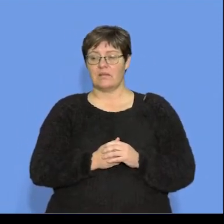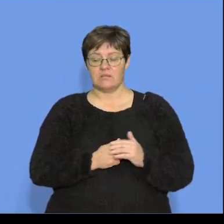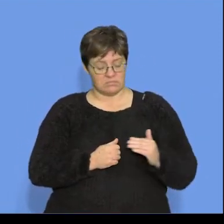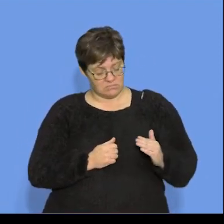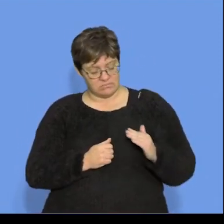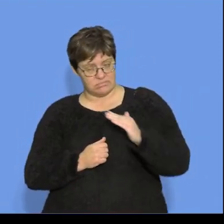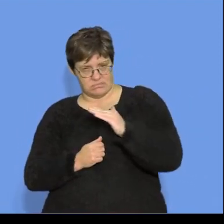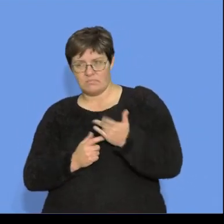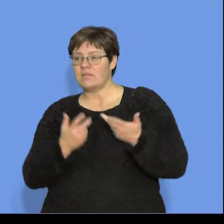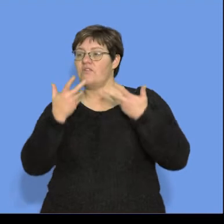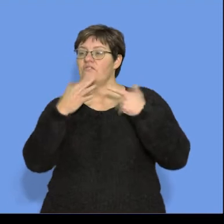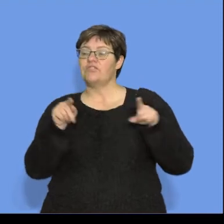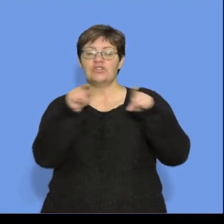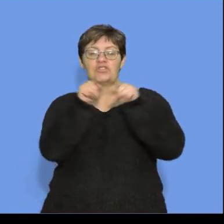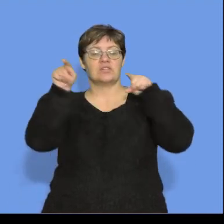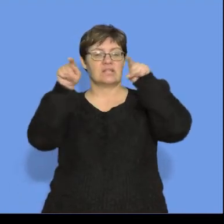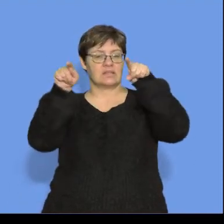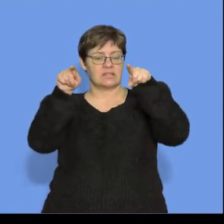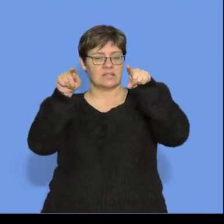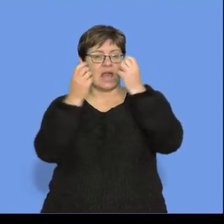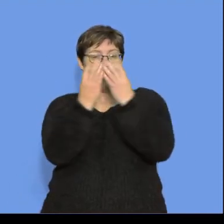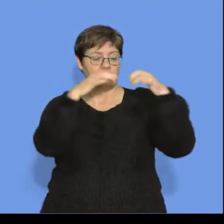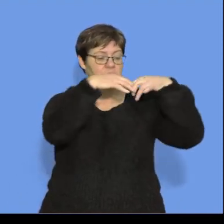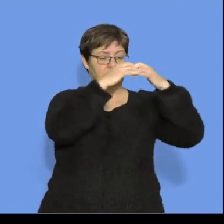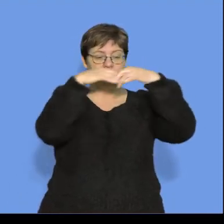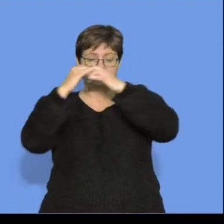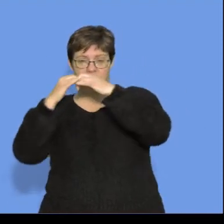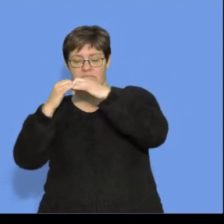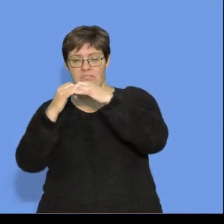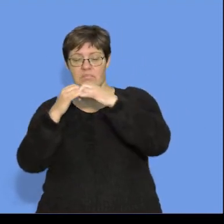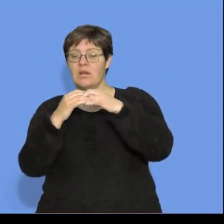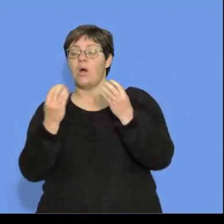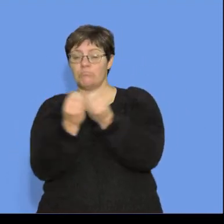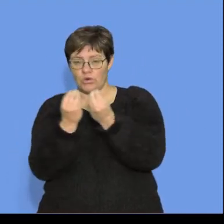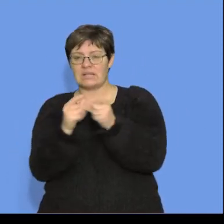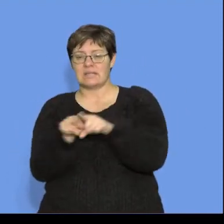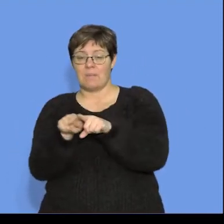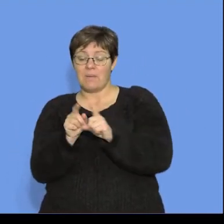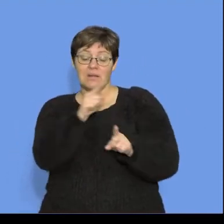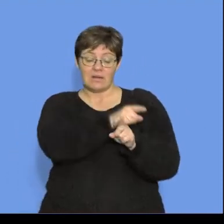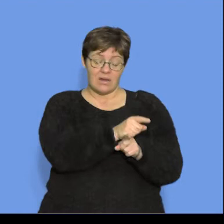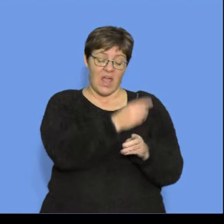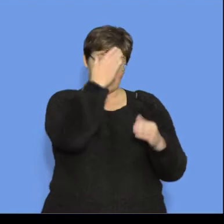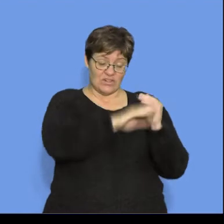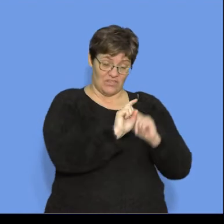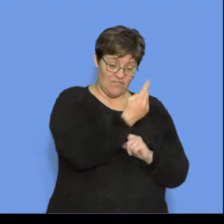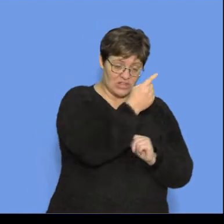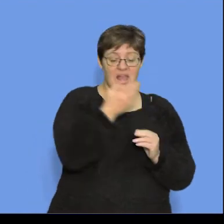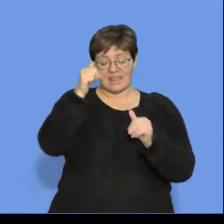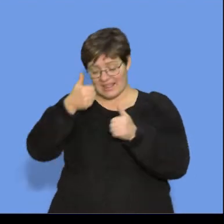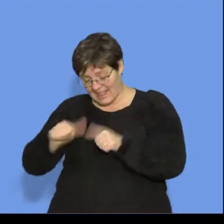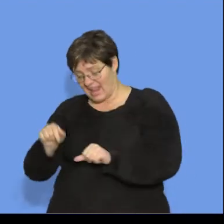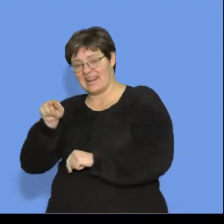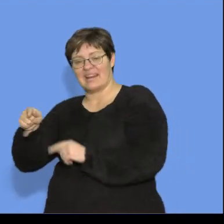Notice they finish at the same amount. This one finishes before that one. So